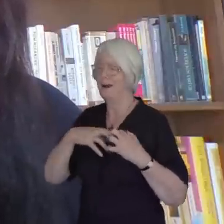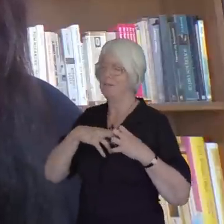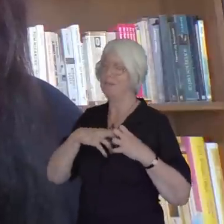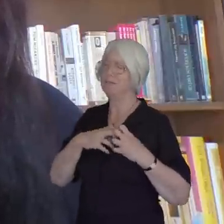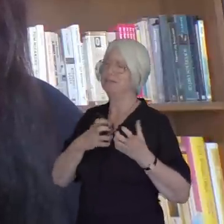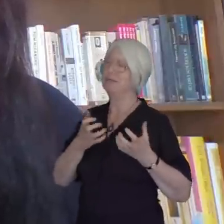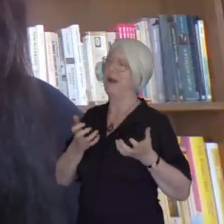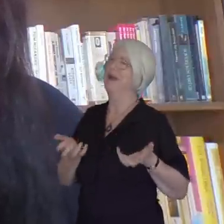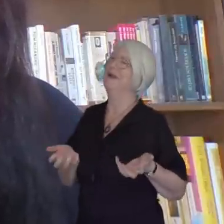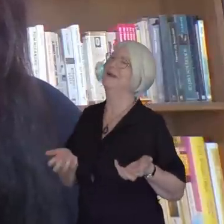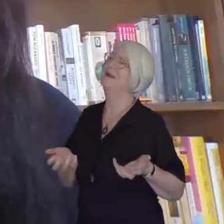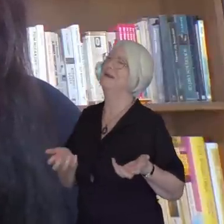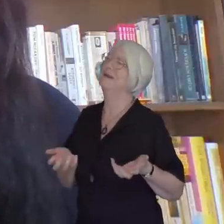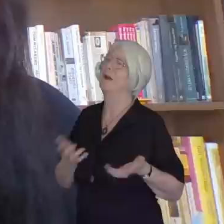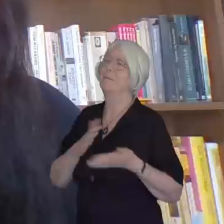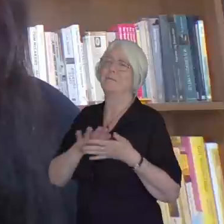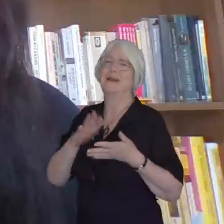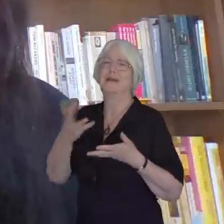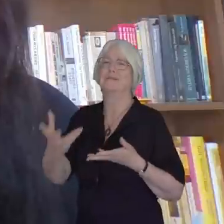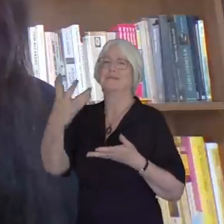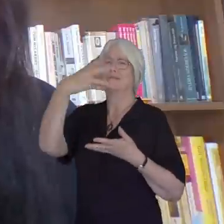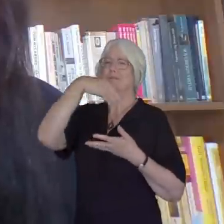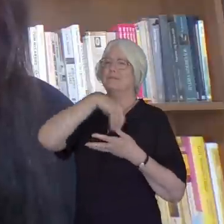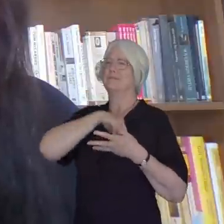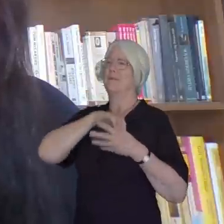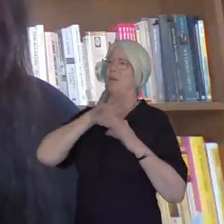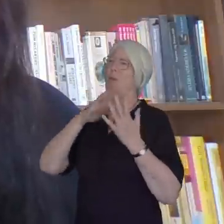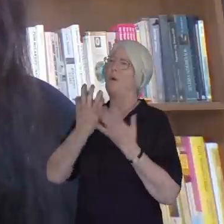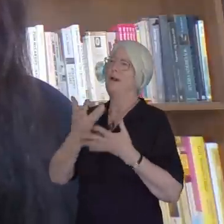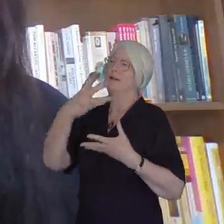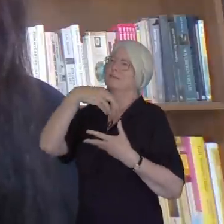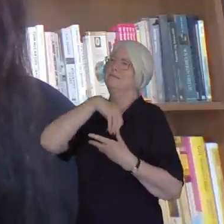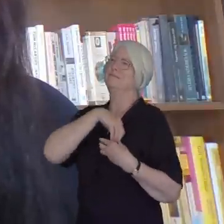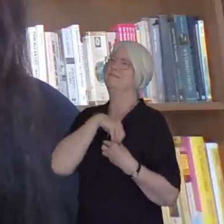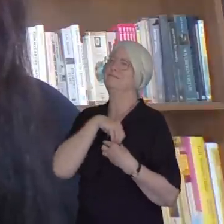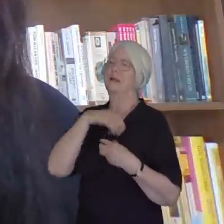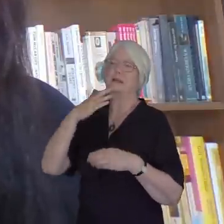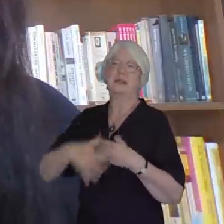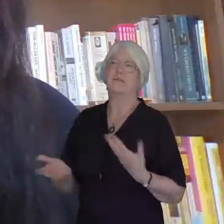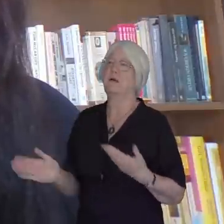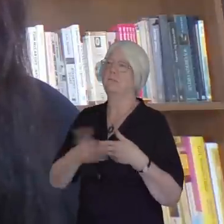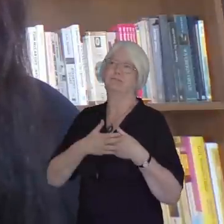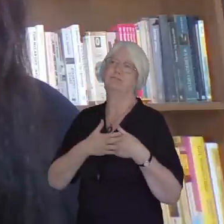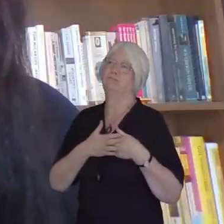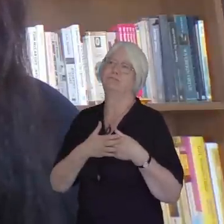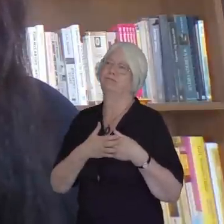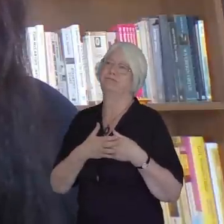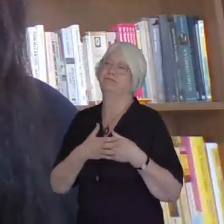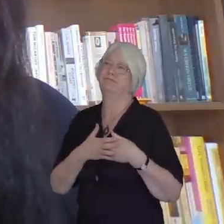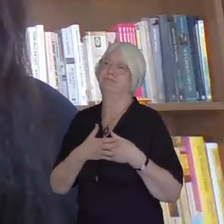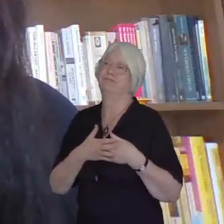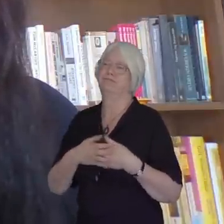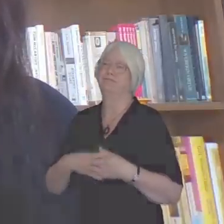it break open and never close again to the rest of the world.